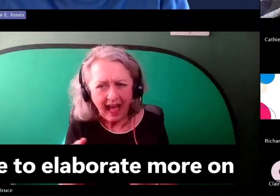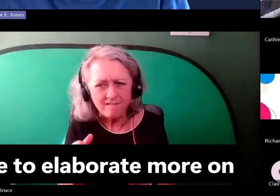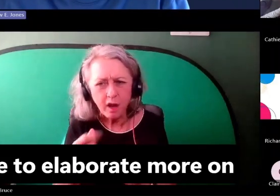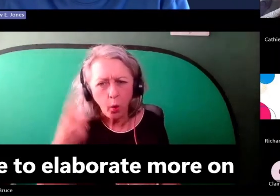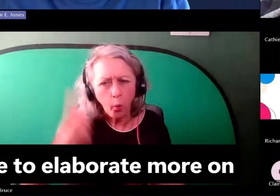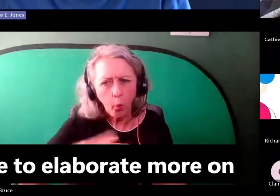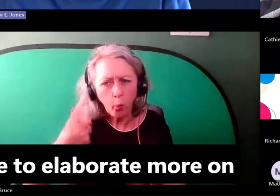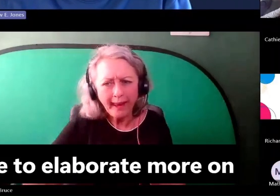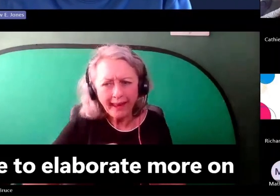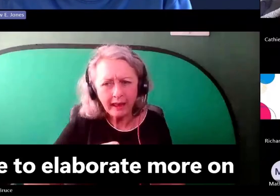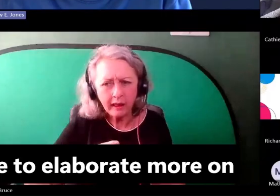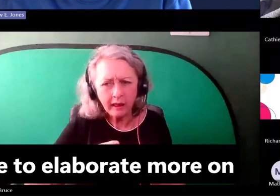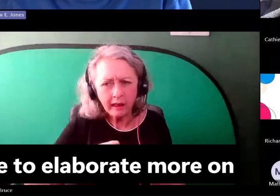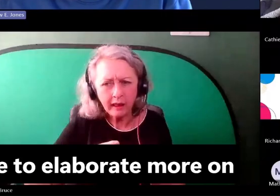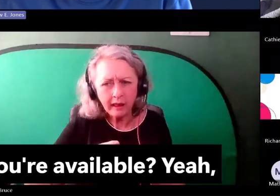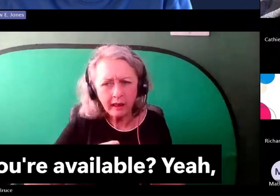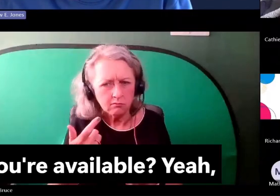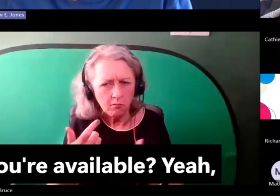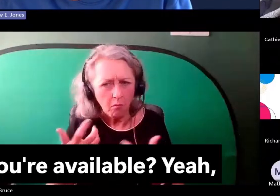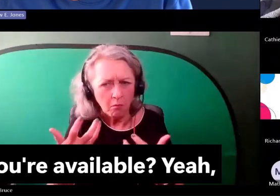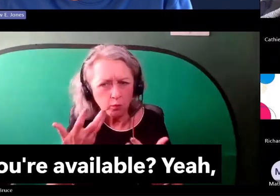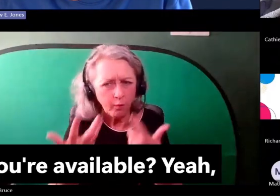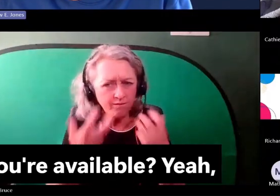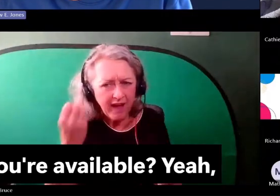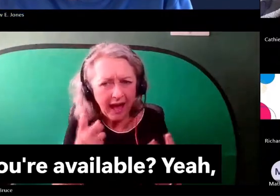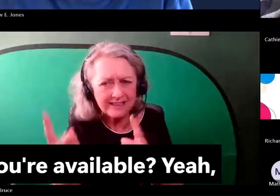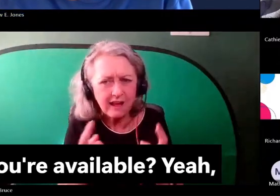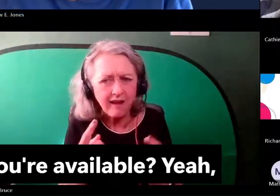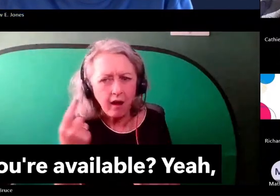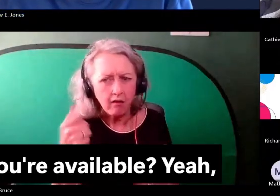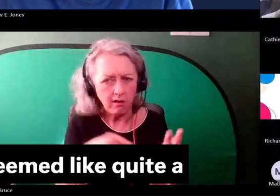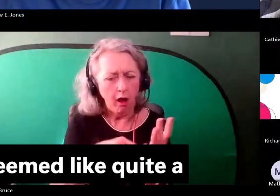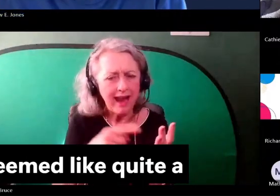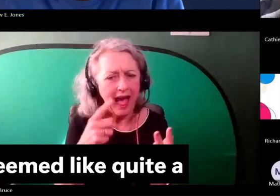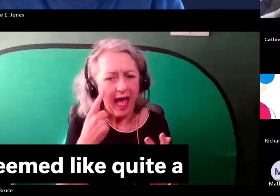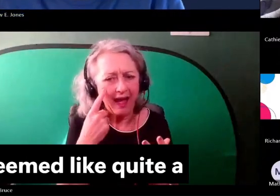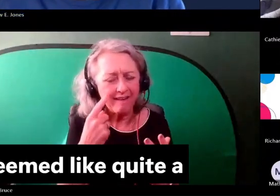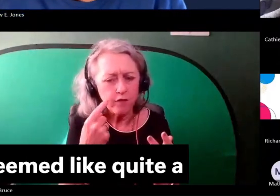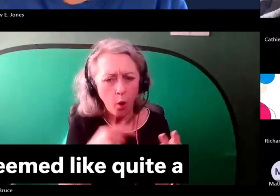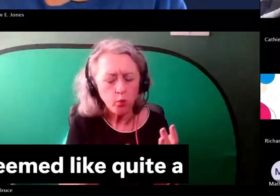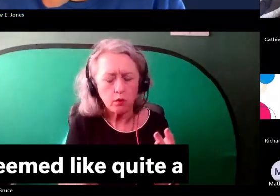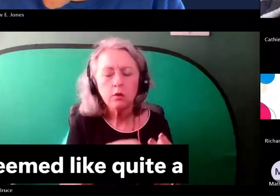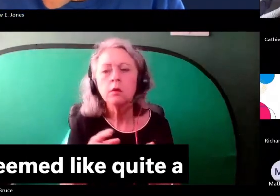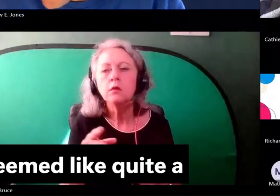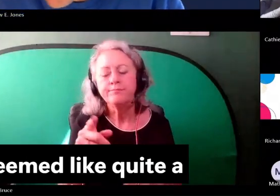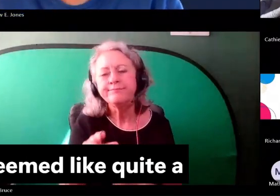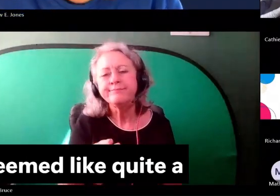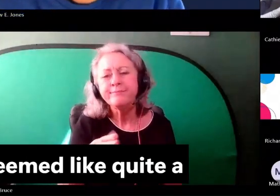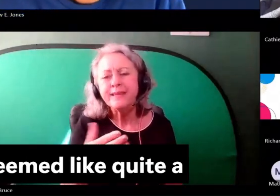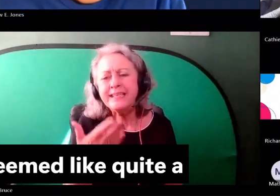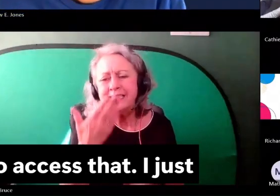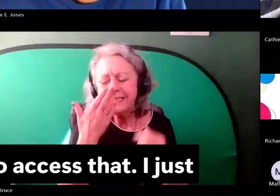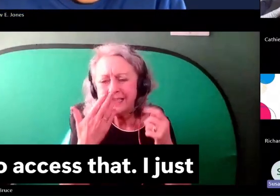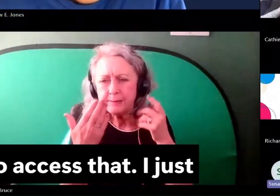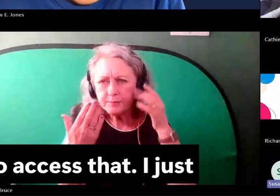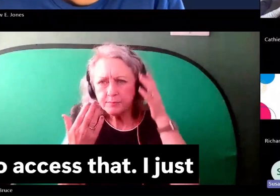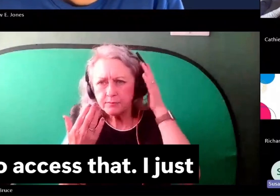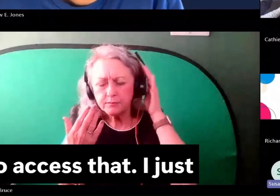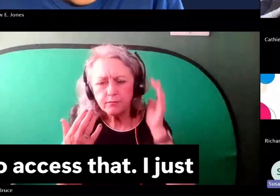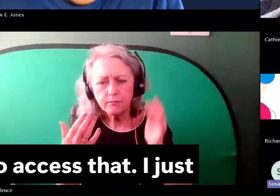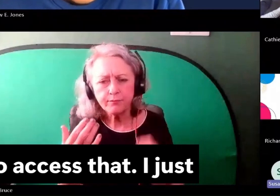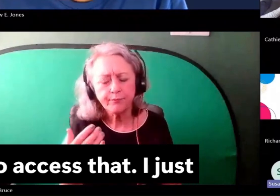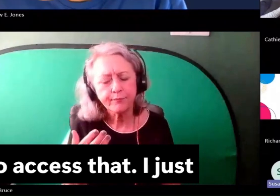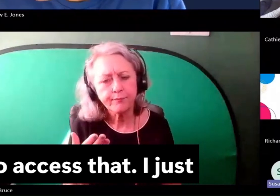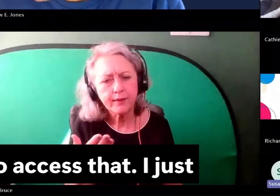Susan, are you able to elaborate more on the question if you're available? Yeah, certainly. It seemed like quite a difficult way